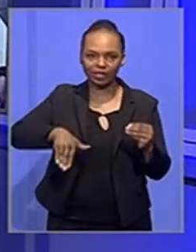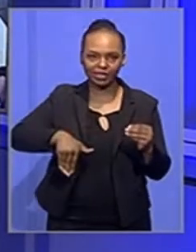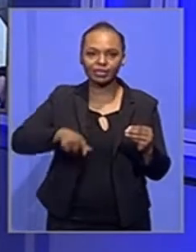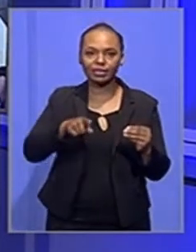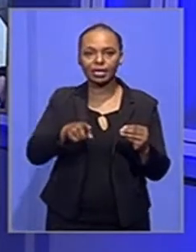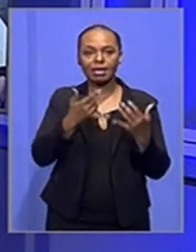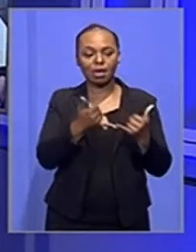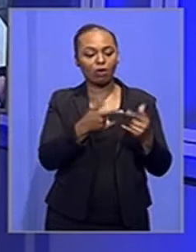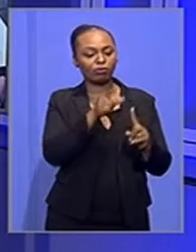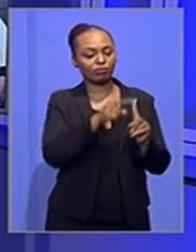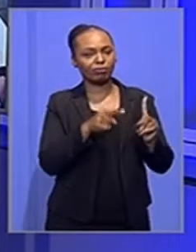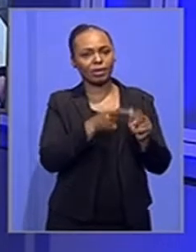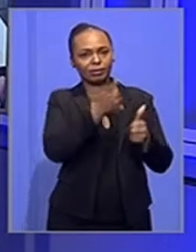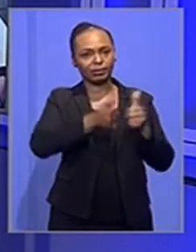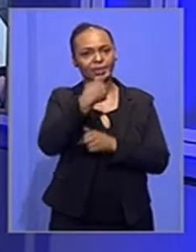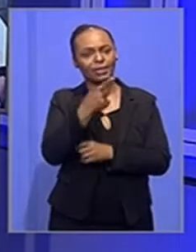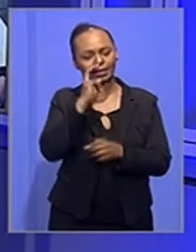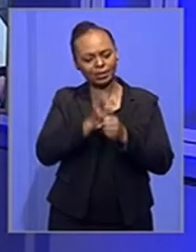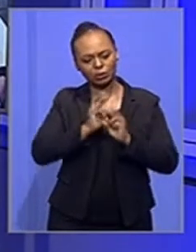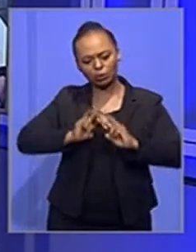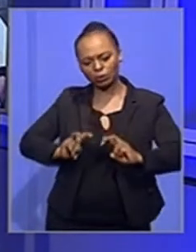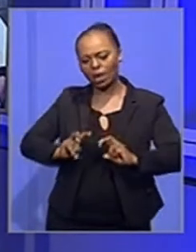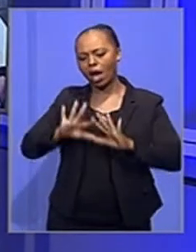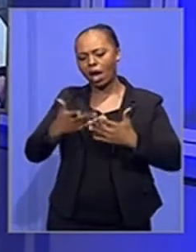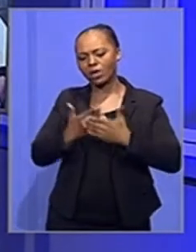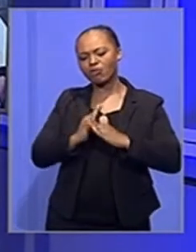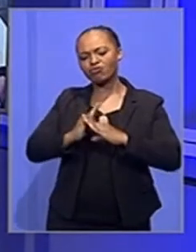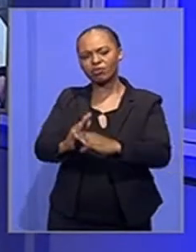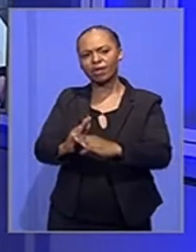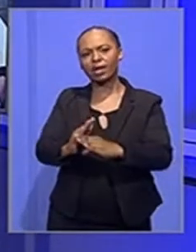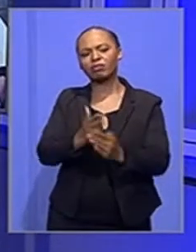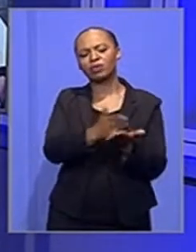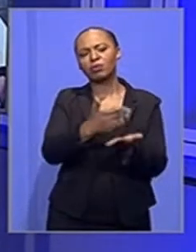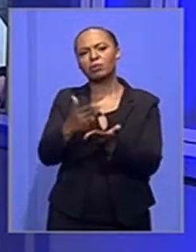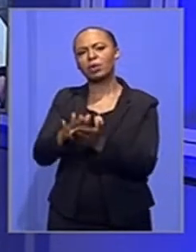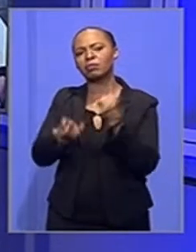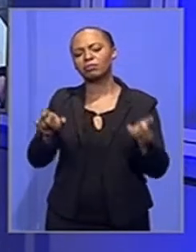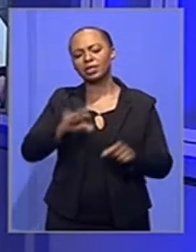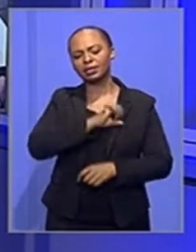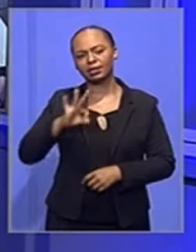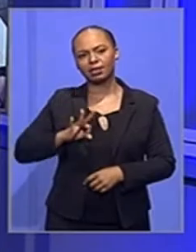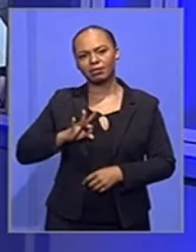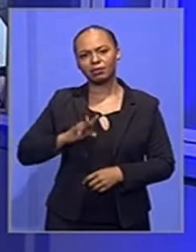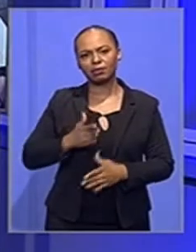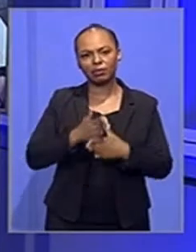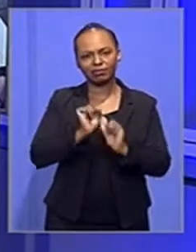se kgopetšwe go lebelela mabaka a mangwe a go thibela mathata a go fokotša bašomi mošomong.